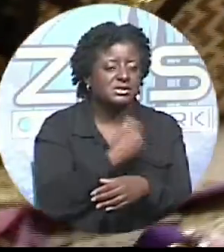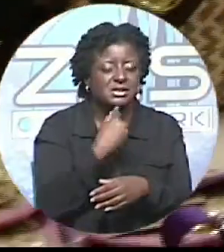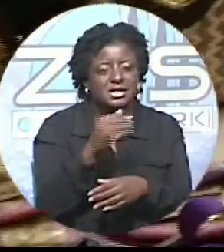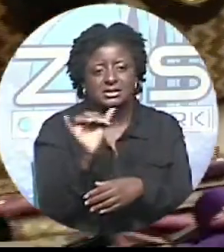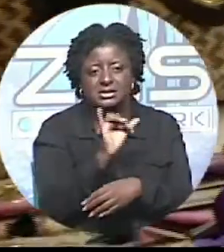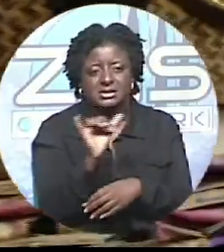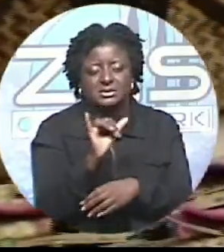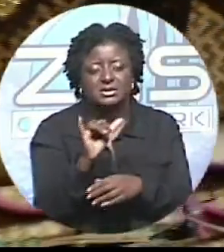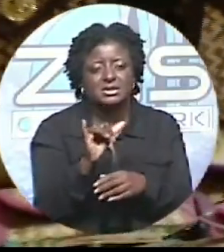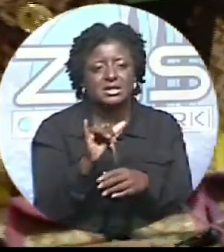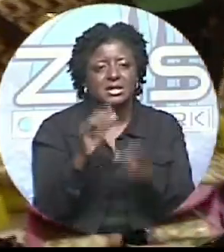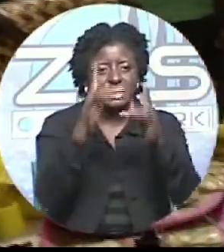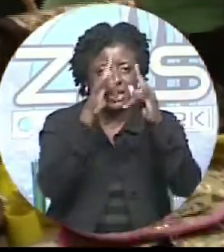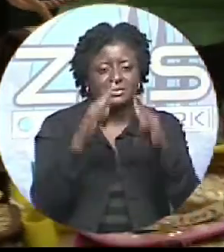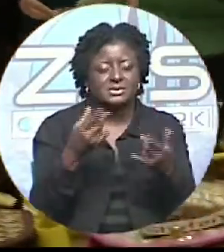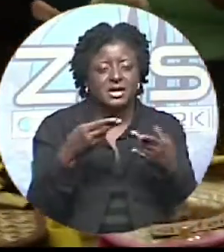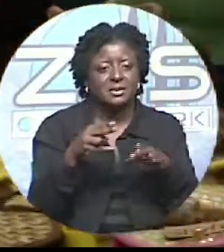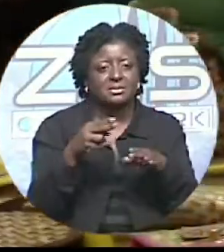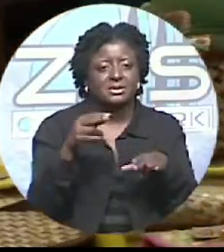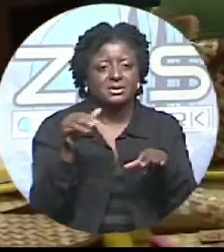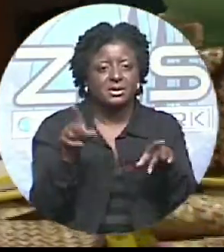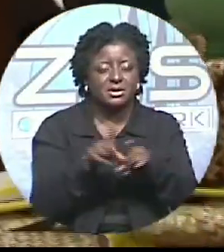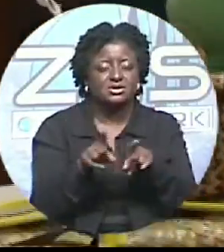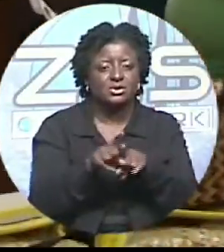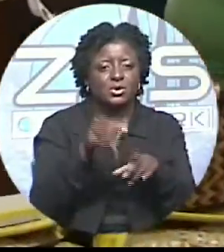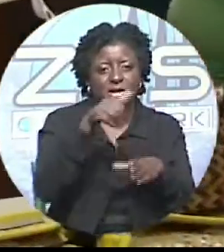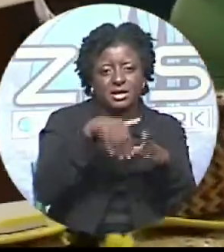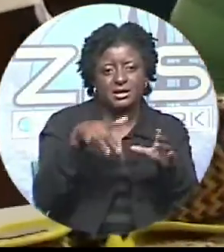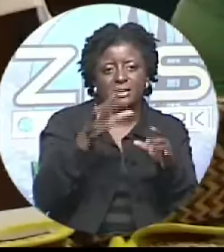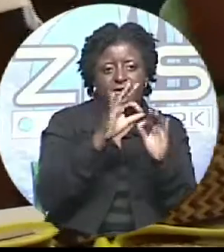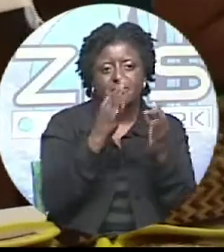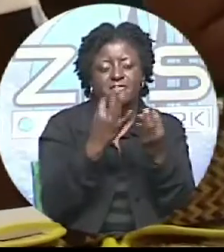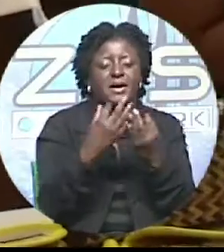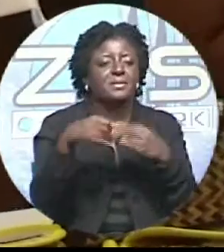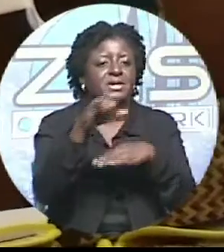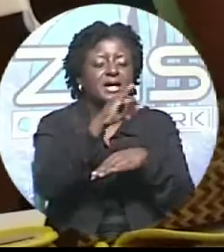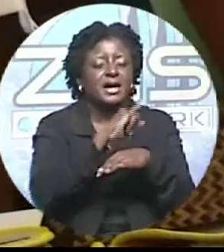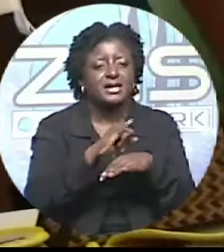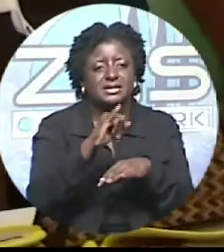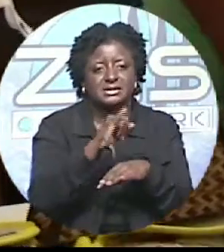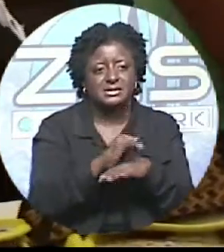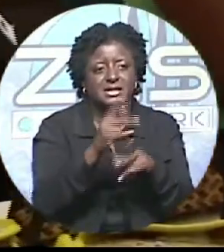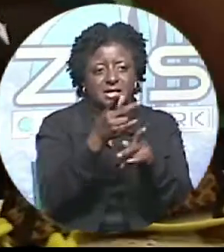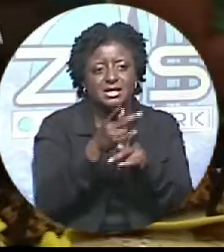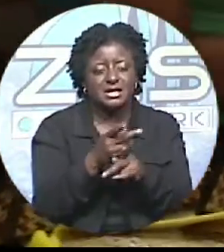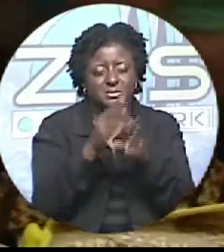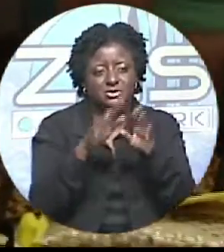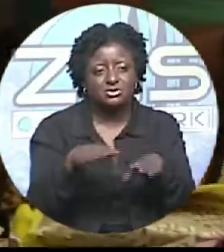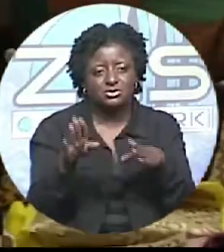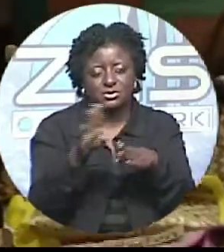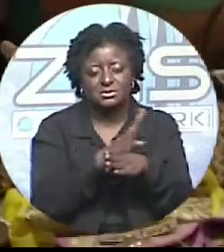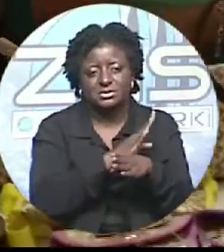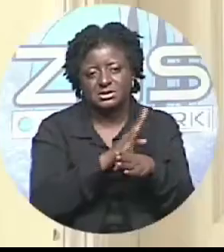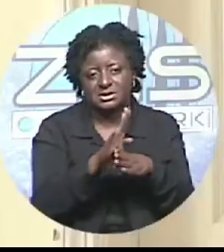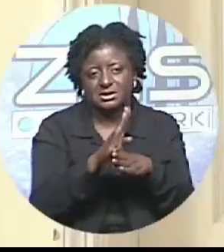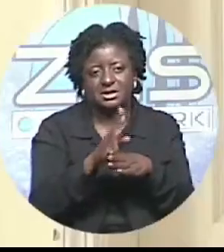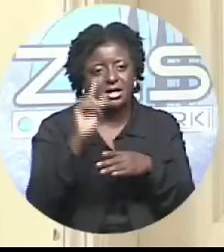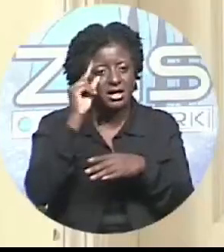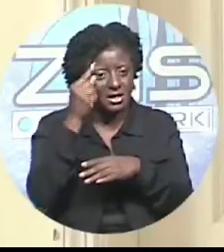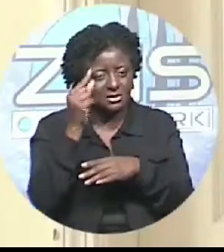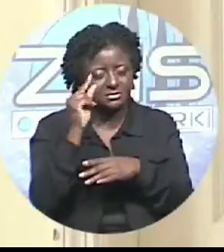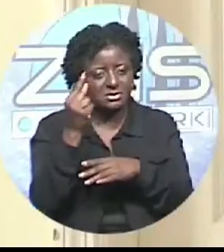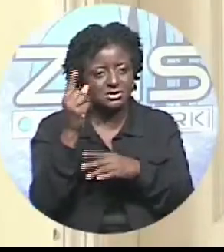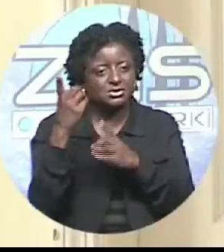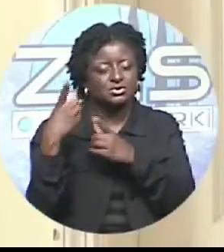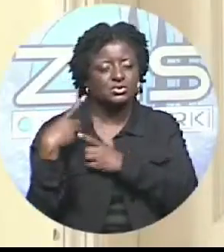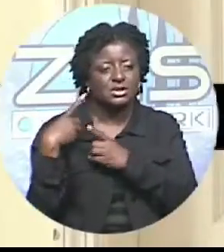in the Family Islands. He says keeping children engaged in a safe and learning environment was the government's duty. You know, everyone